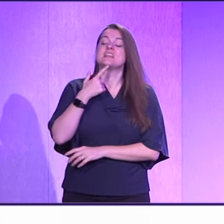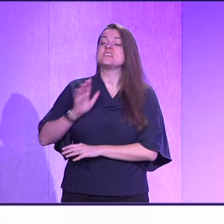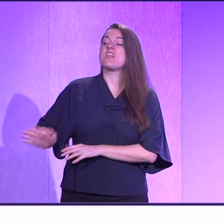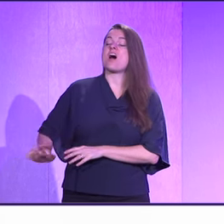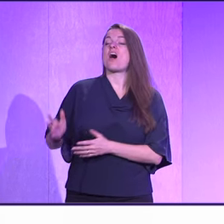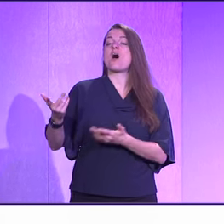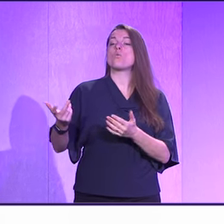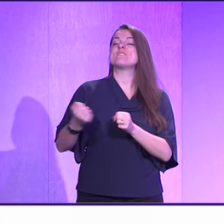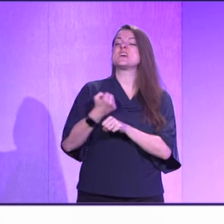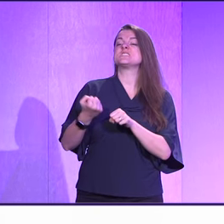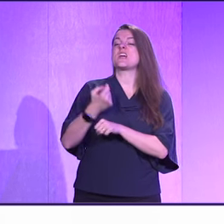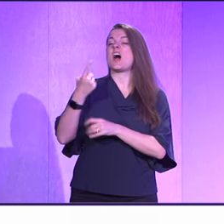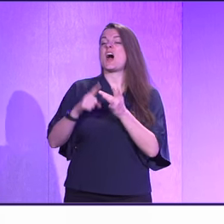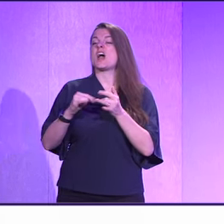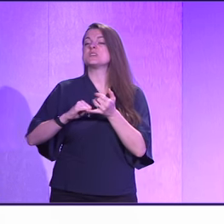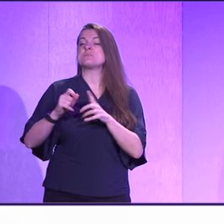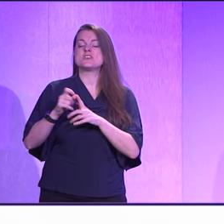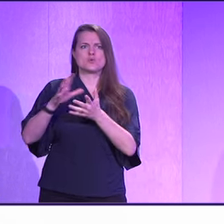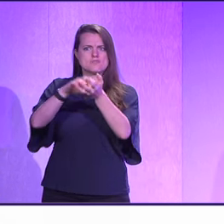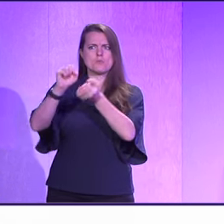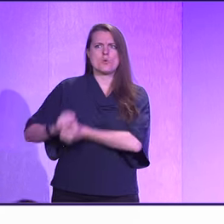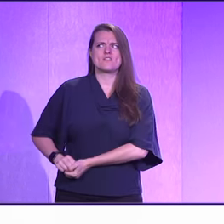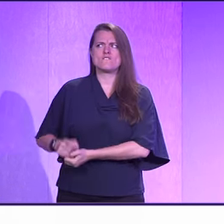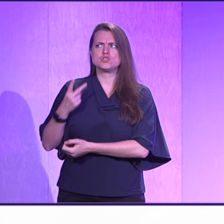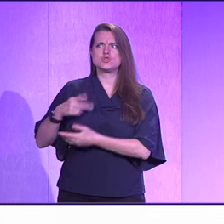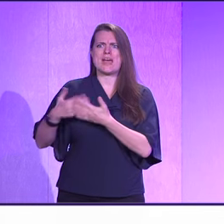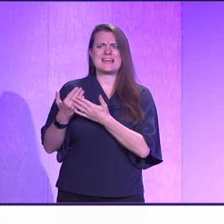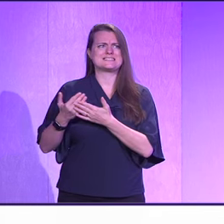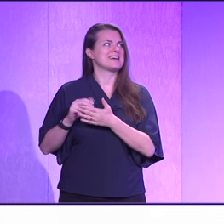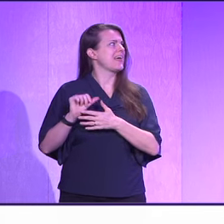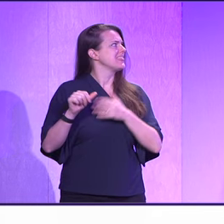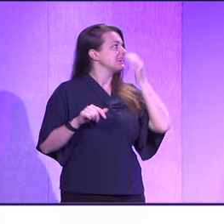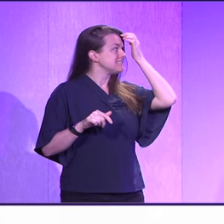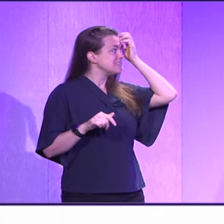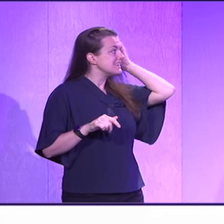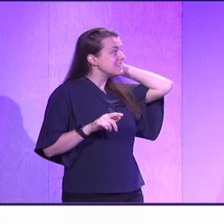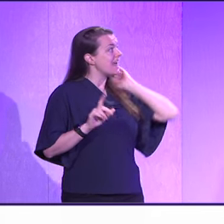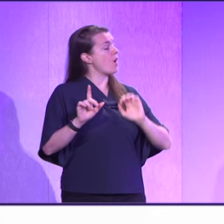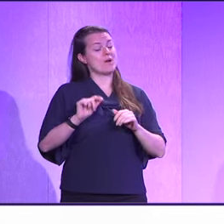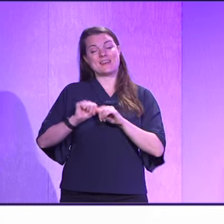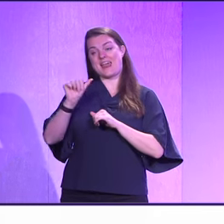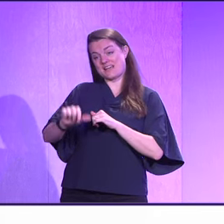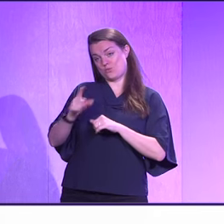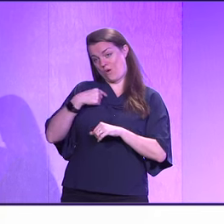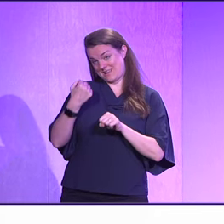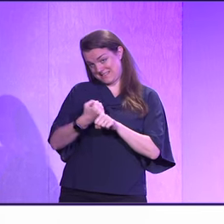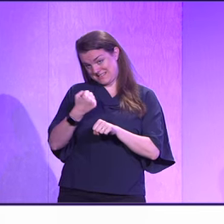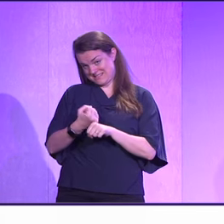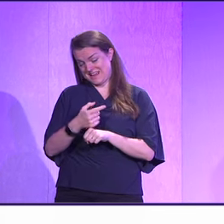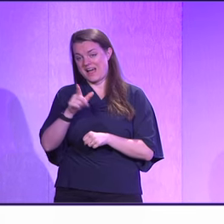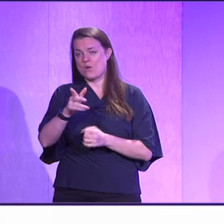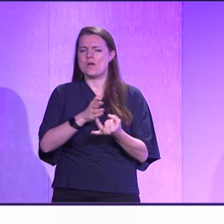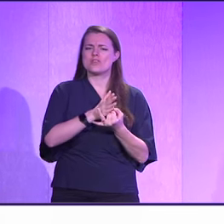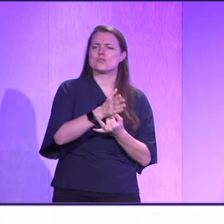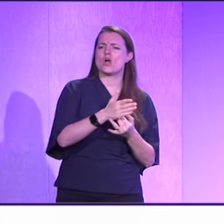ISP. And so he took us down for another 2 days. And we had the register. The next thing I did is I went and